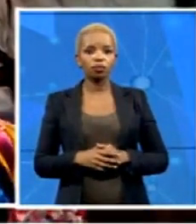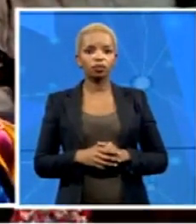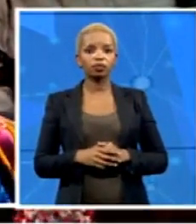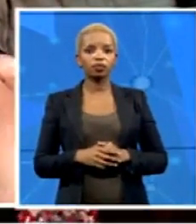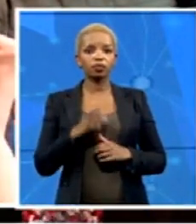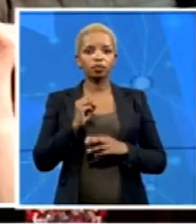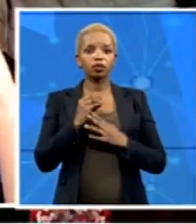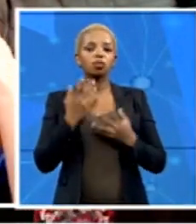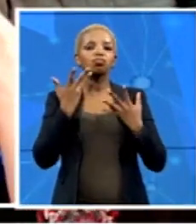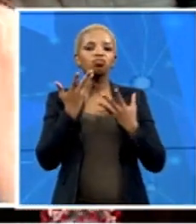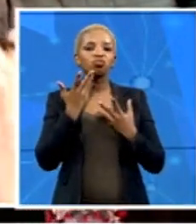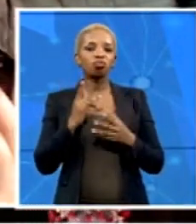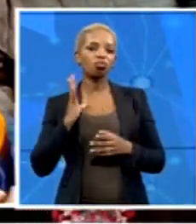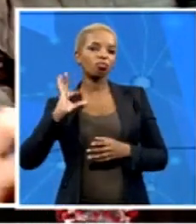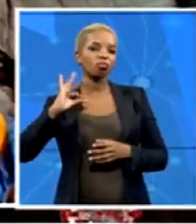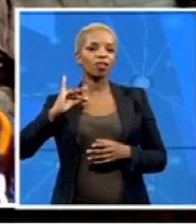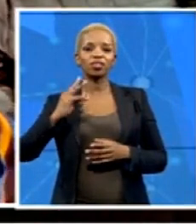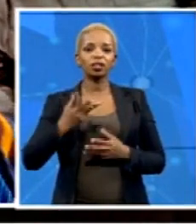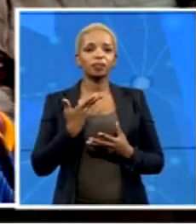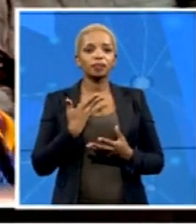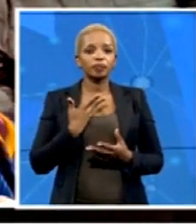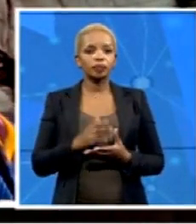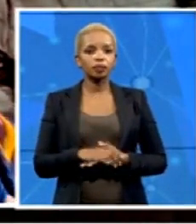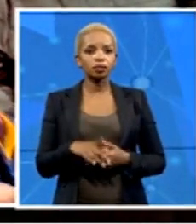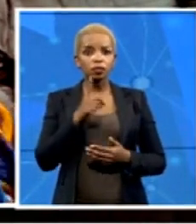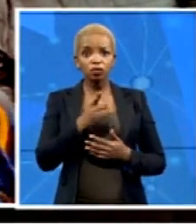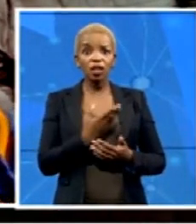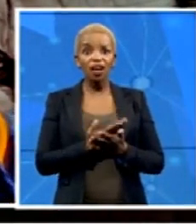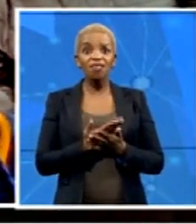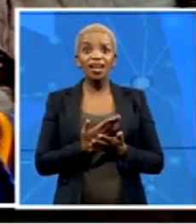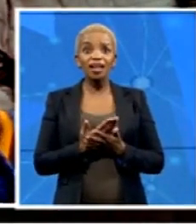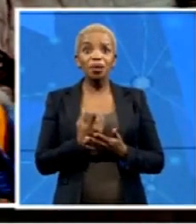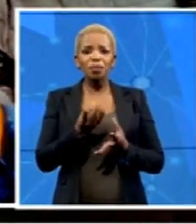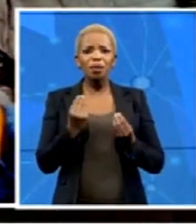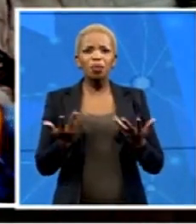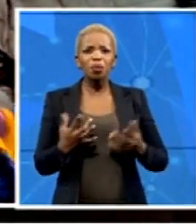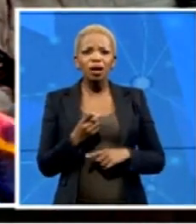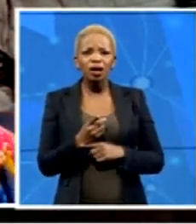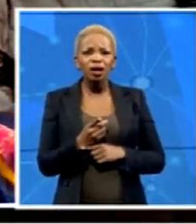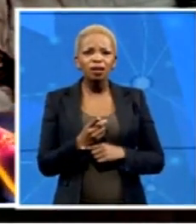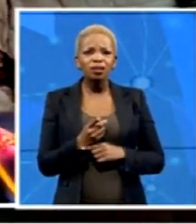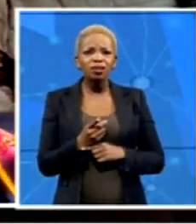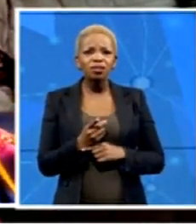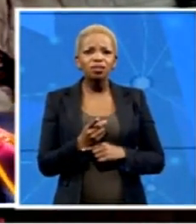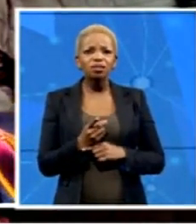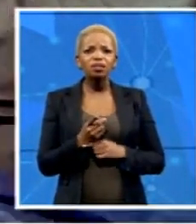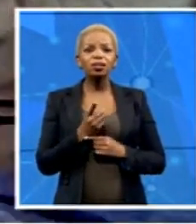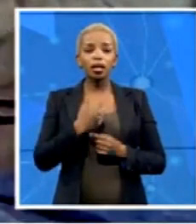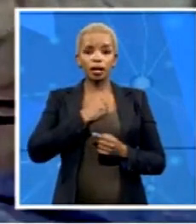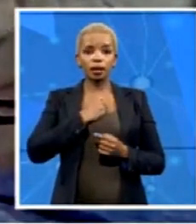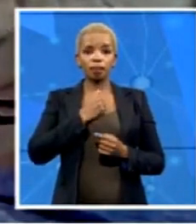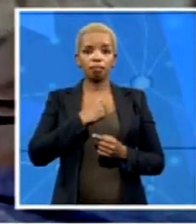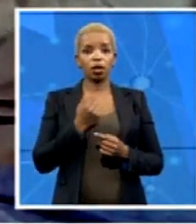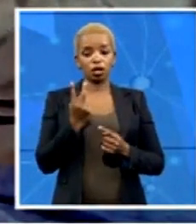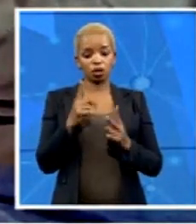I see. And how freely available is it? Where do you get it from? So I got these ones from overseas, and they were about